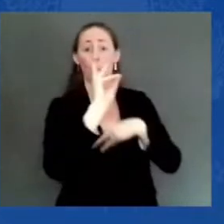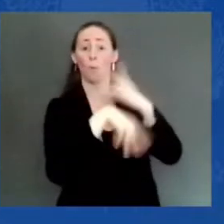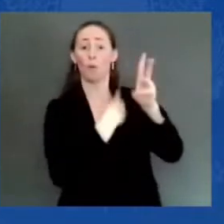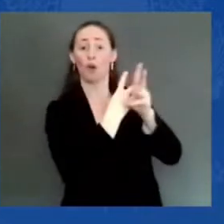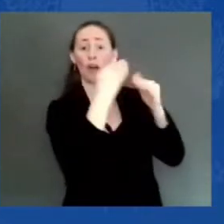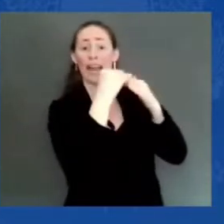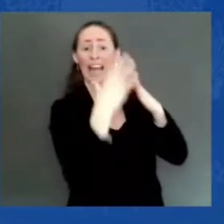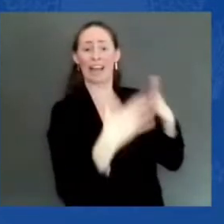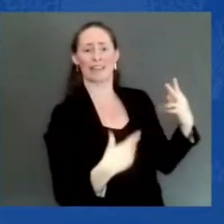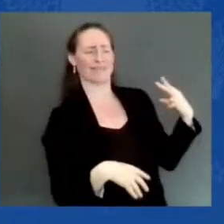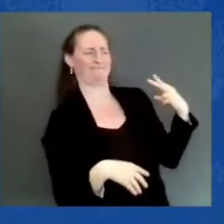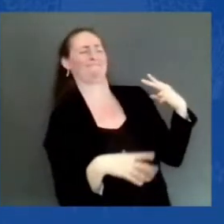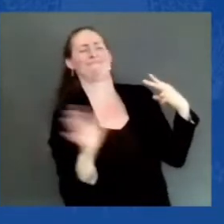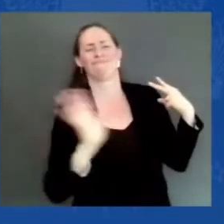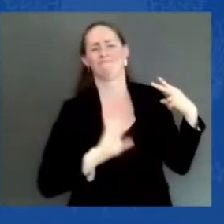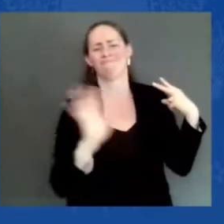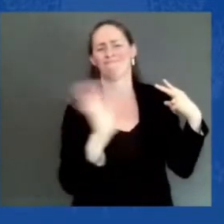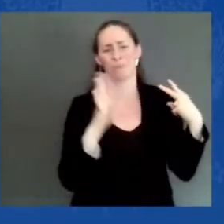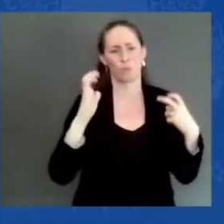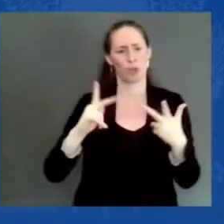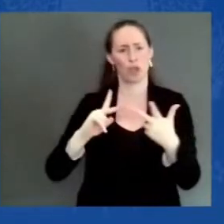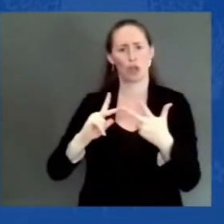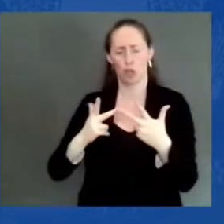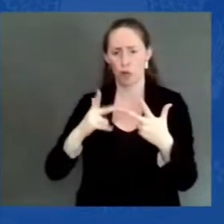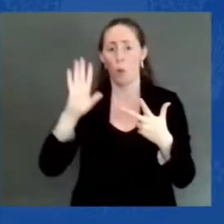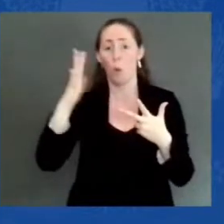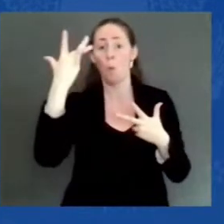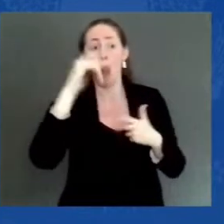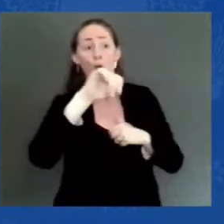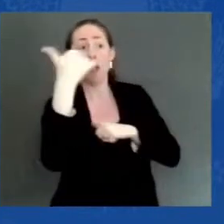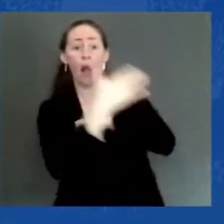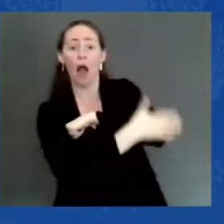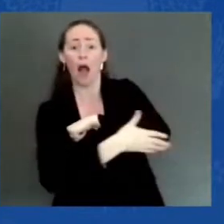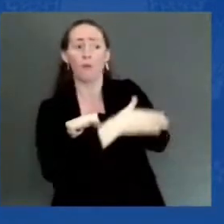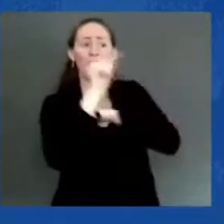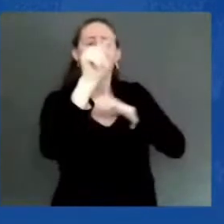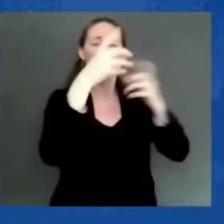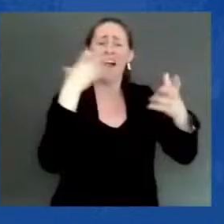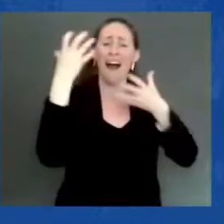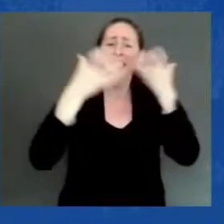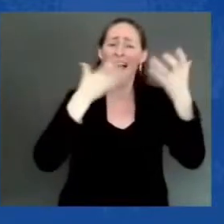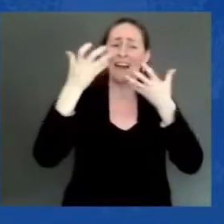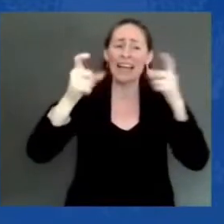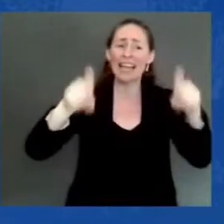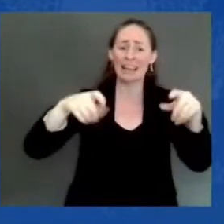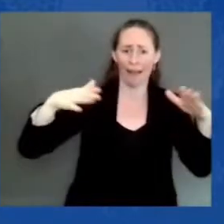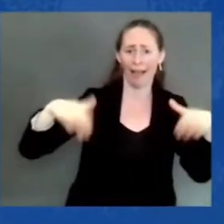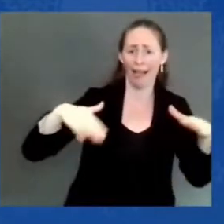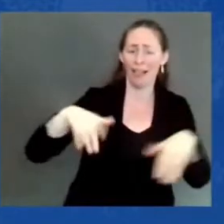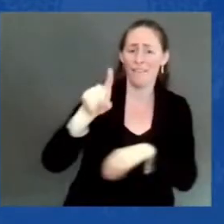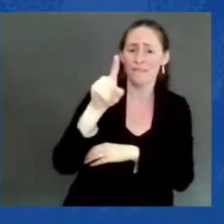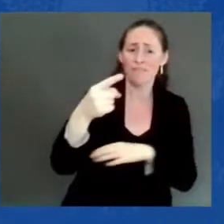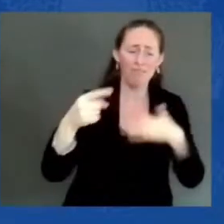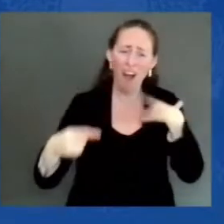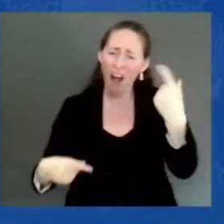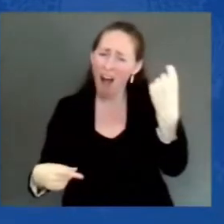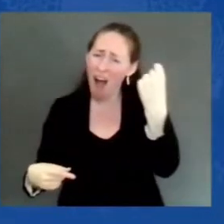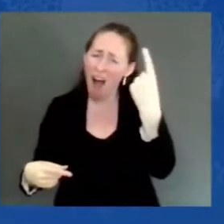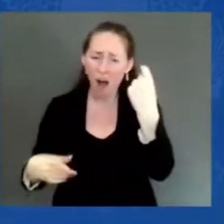until other countries got their first shot. I disagree. We can take care of America and help the world at the same